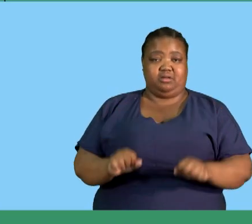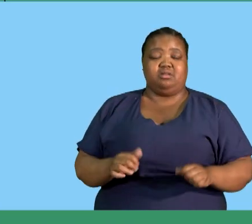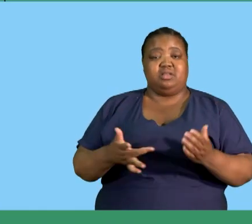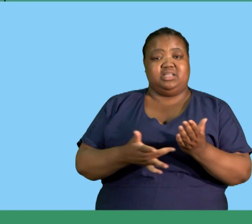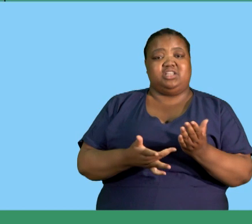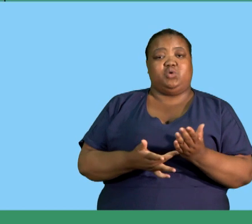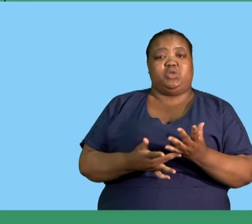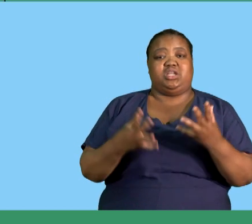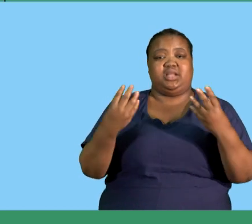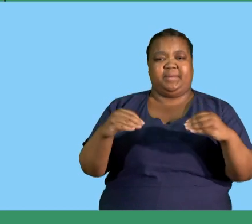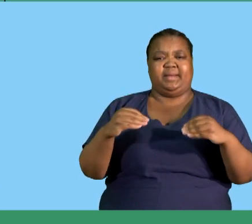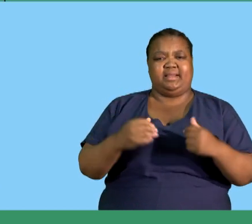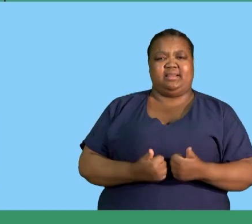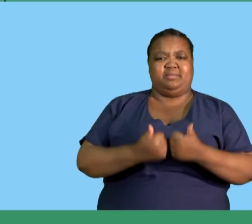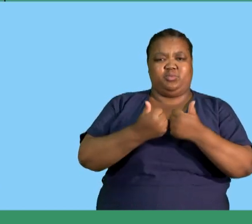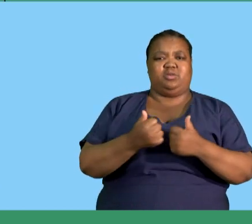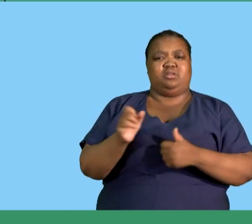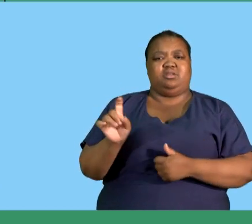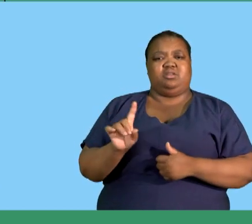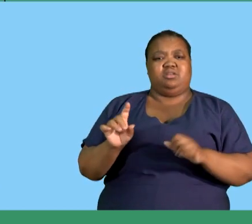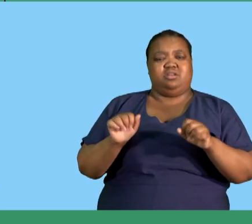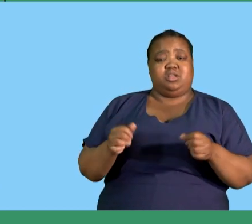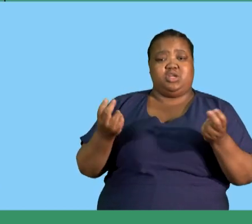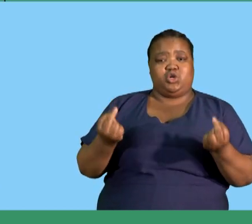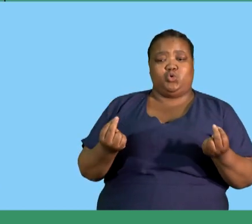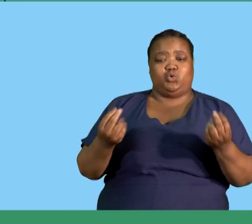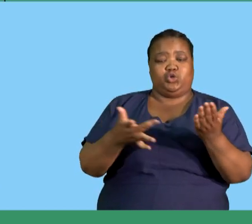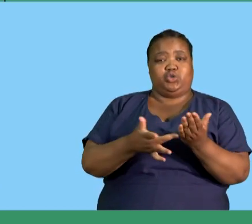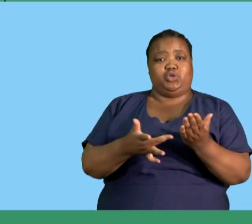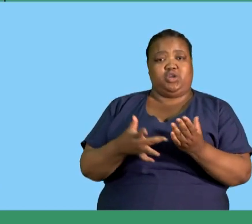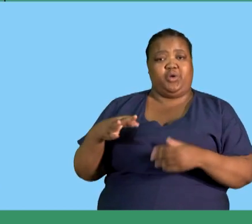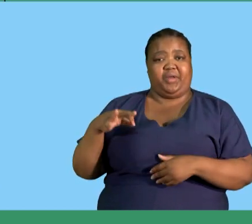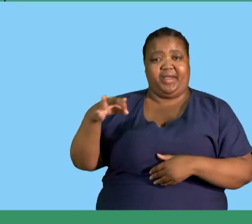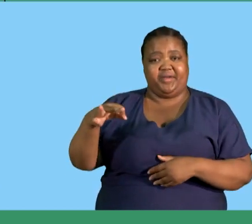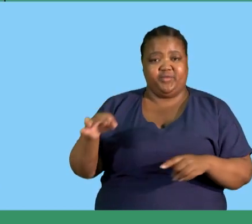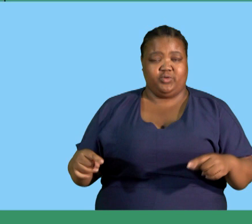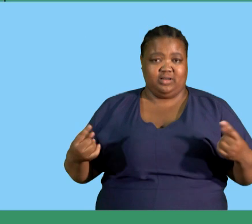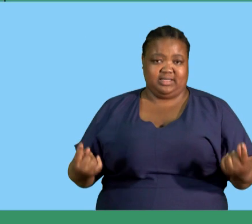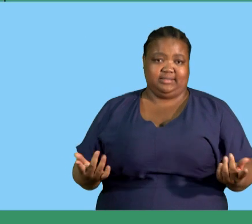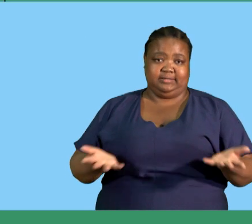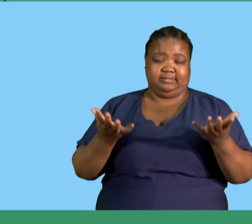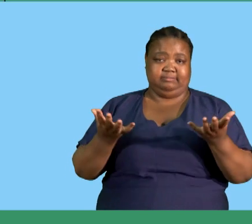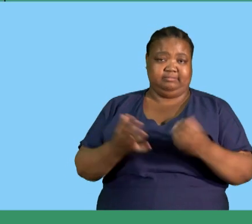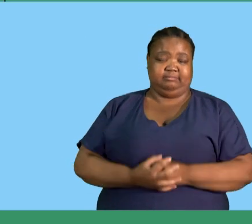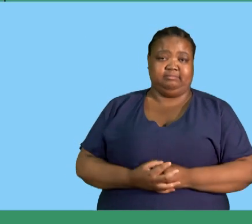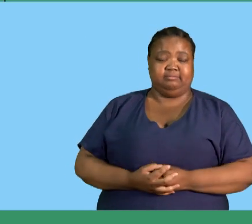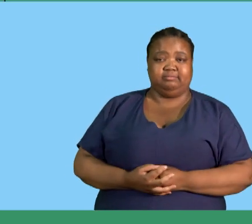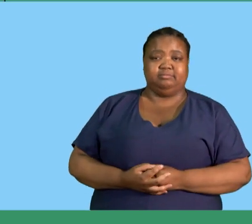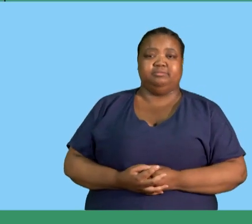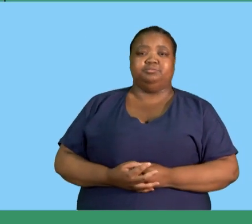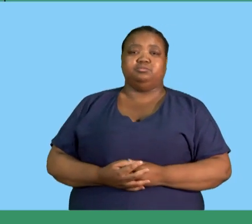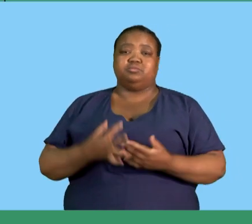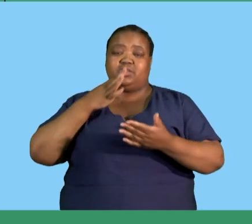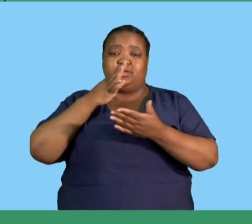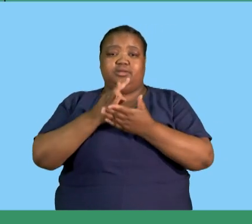here of technological: businesses may not be able to afford new technology, so affordability can become a problem. So what must